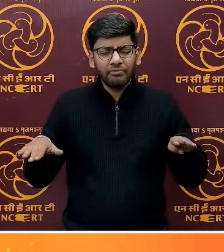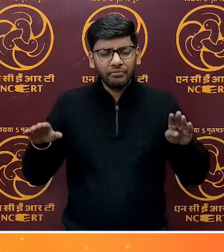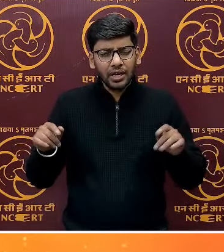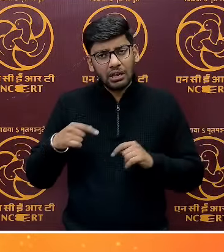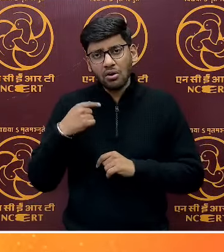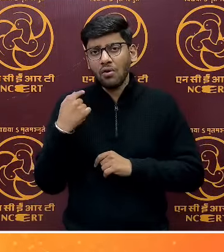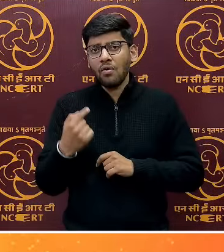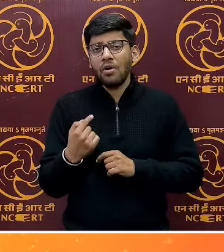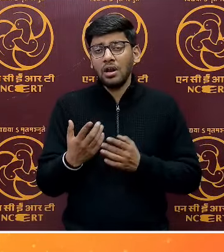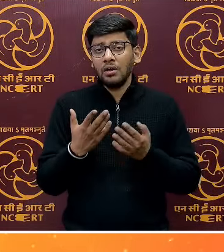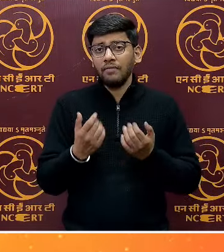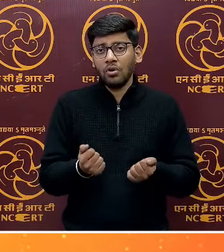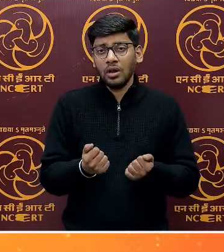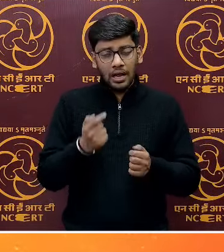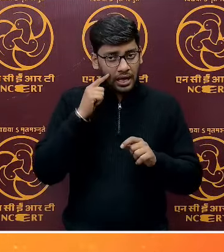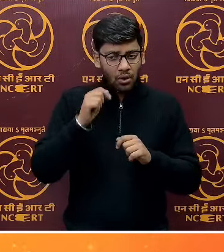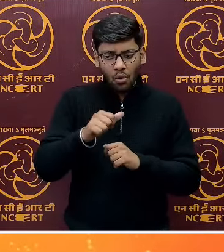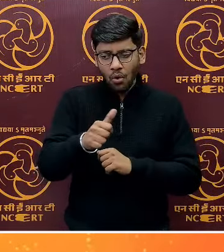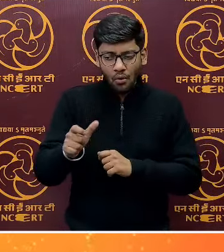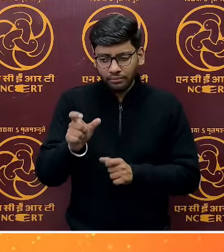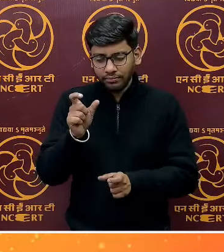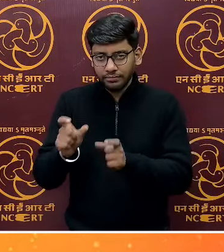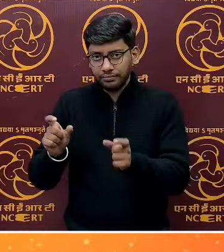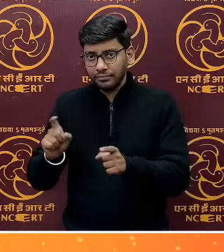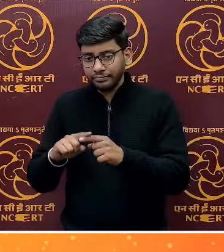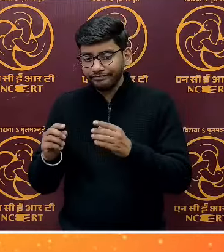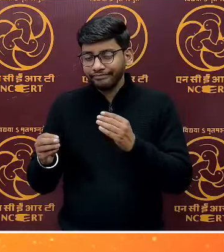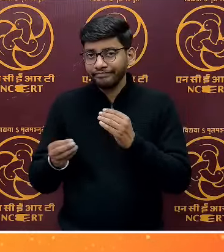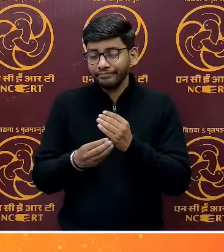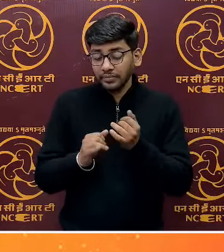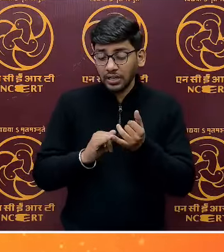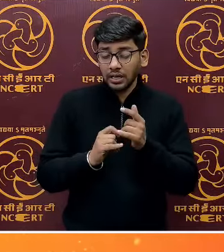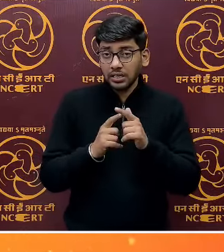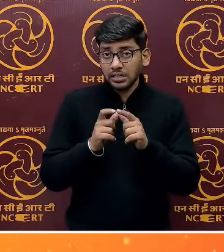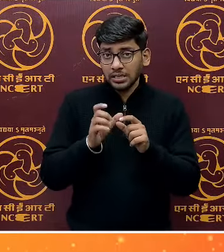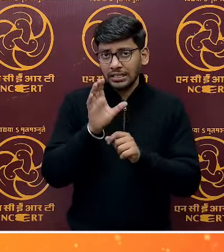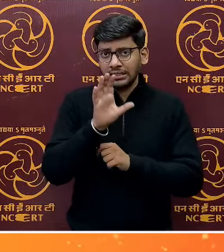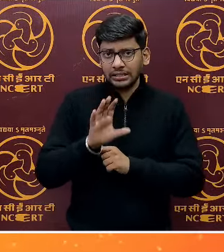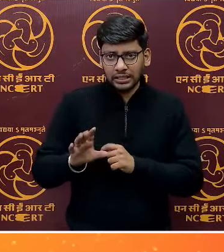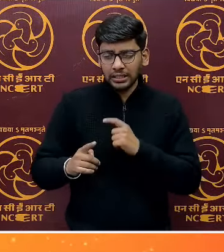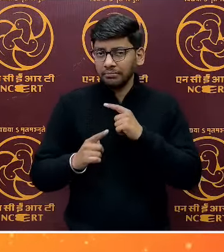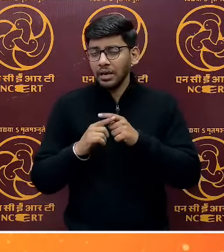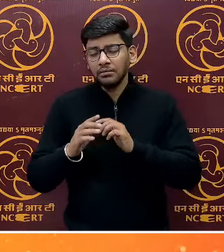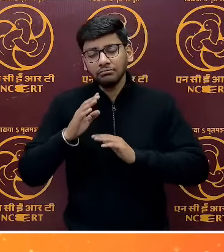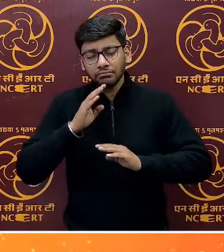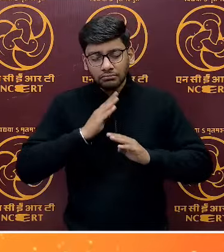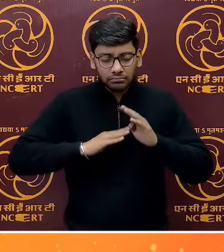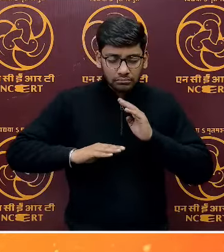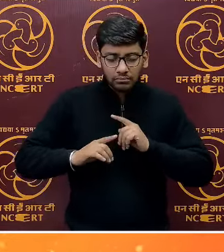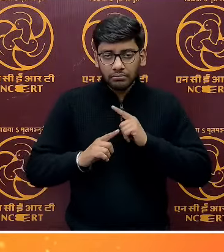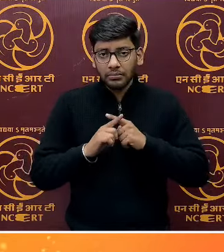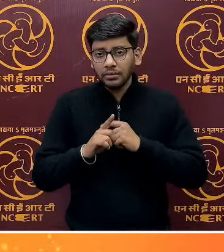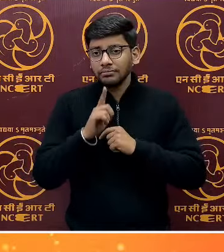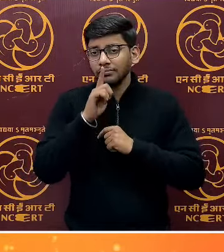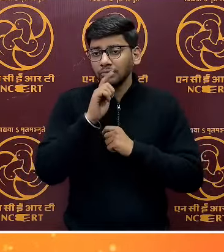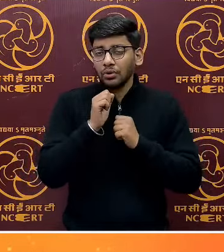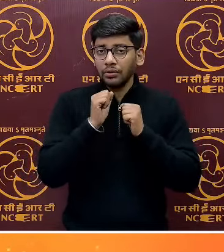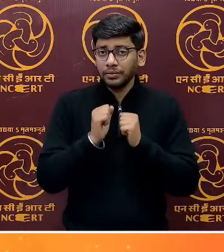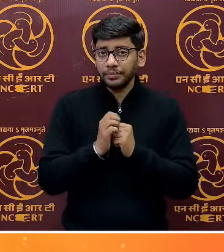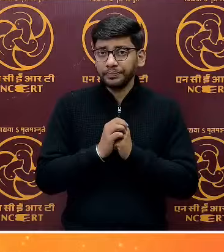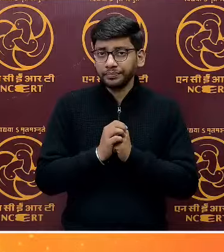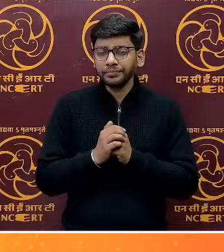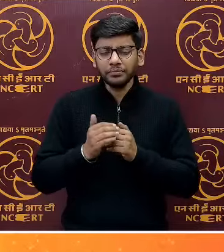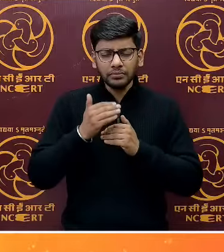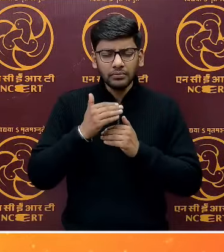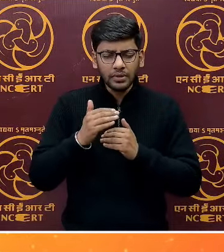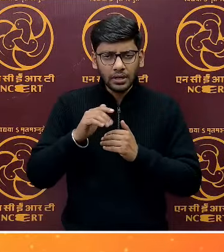feel and so everybody wants to be in that state where they feel calm and blissful, Sir, one with nature. Before you move ahead,